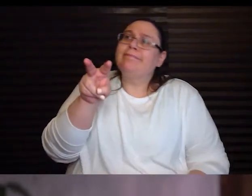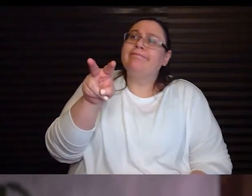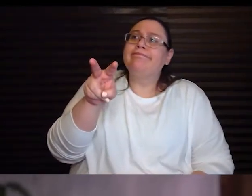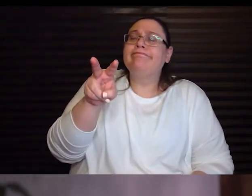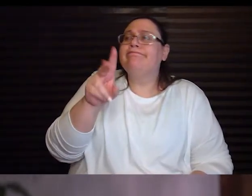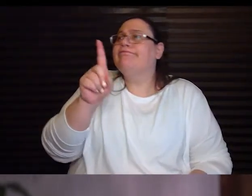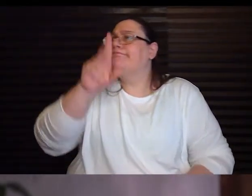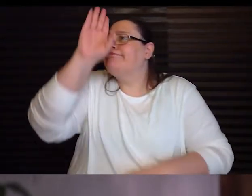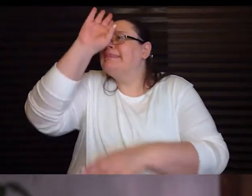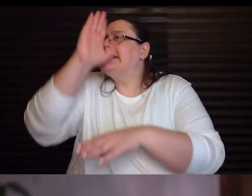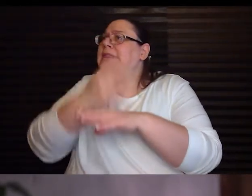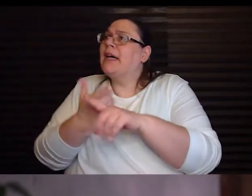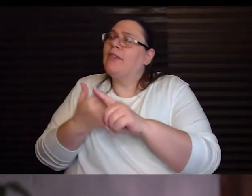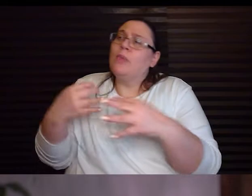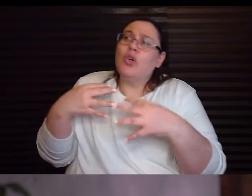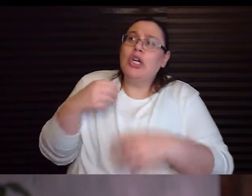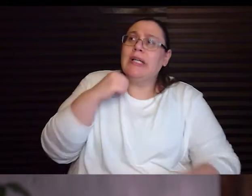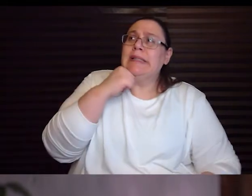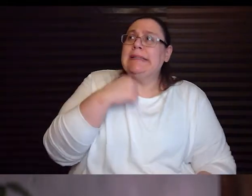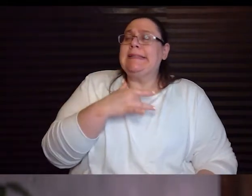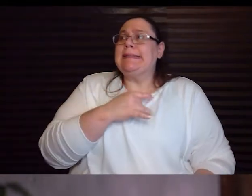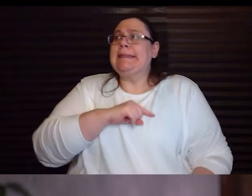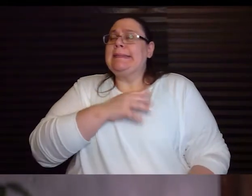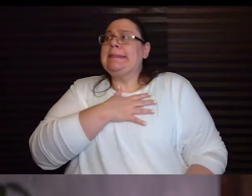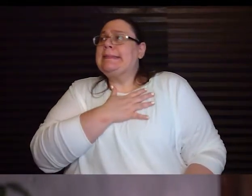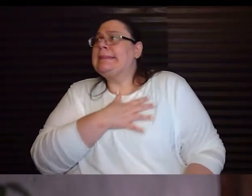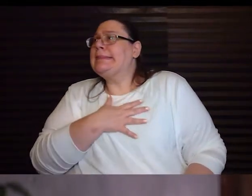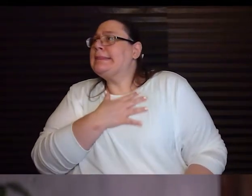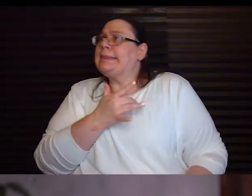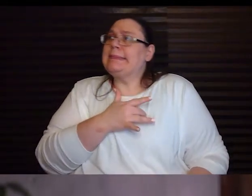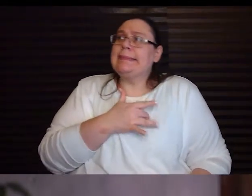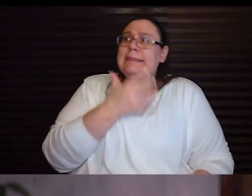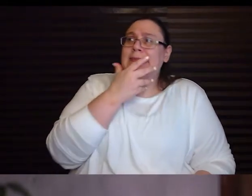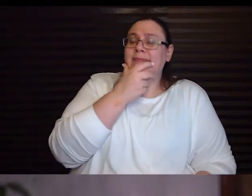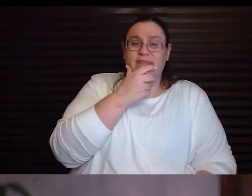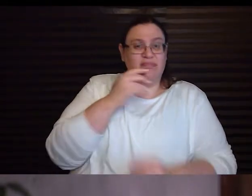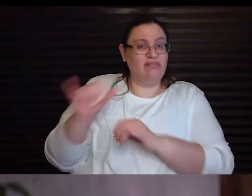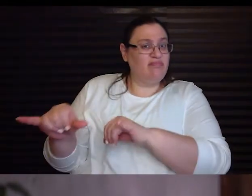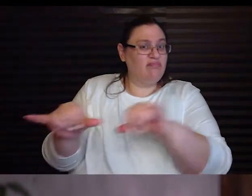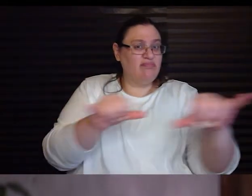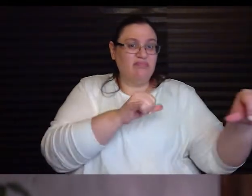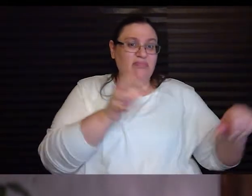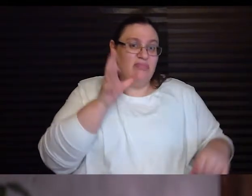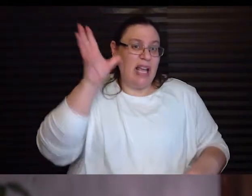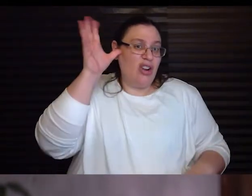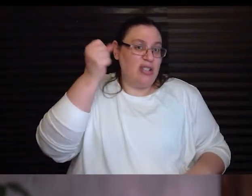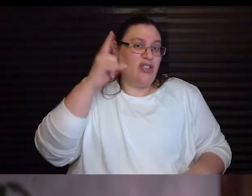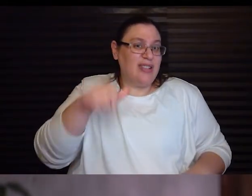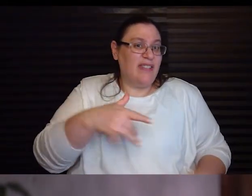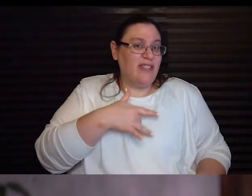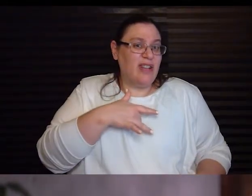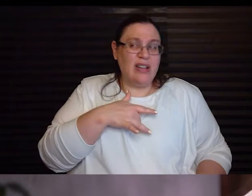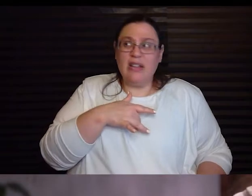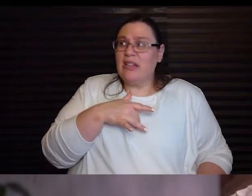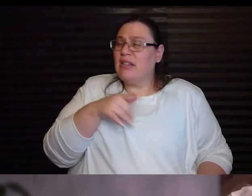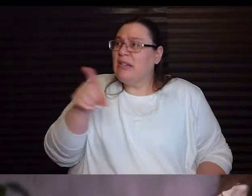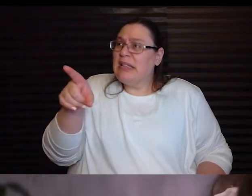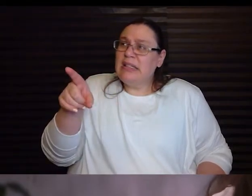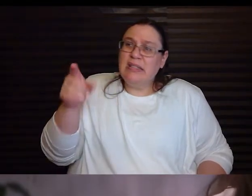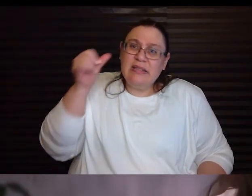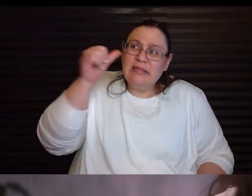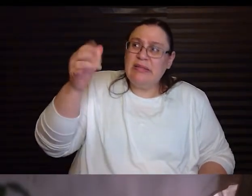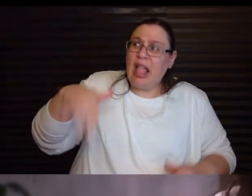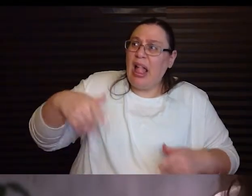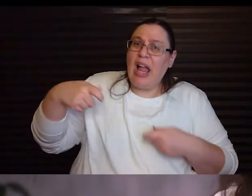her son's return from war with a dread in her heart that every parent can relate to. Why is his chariot